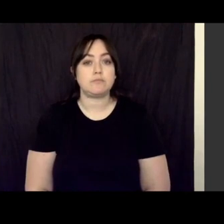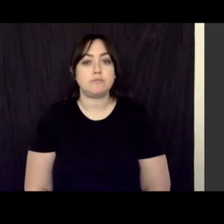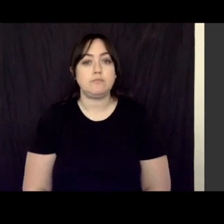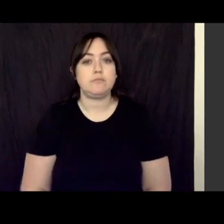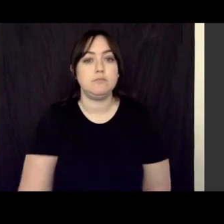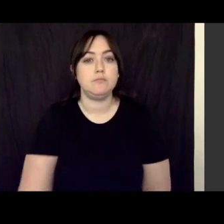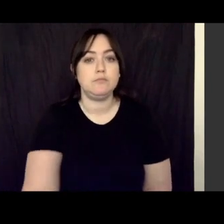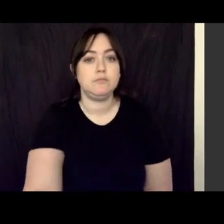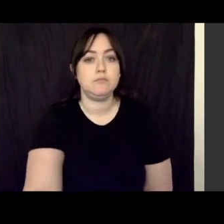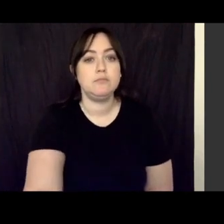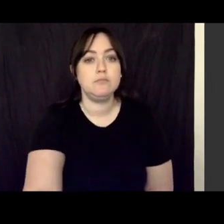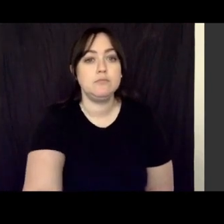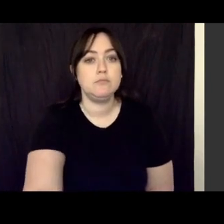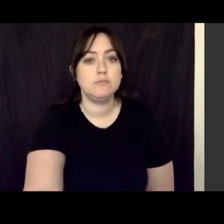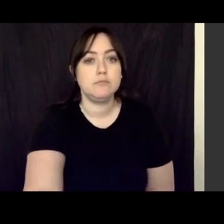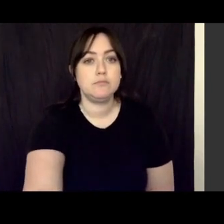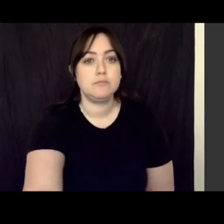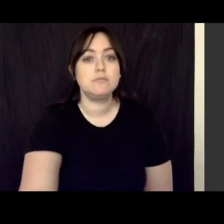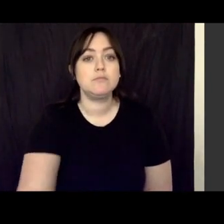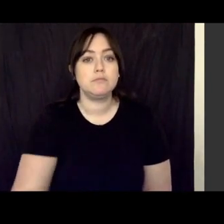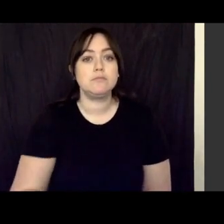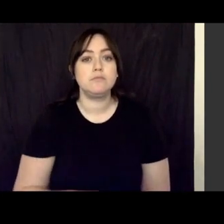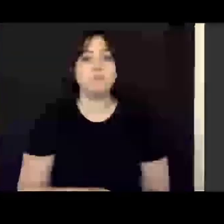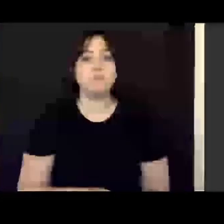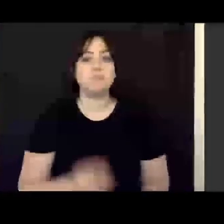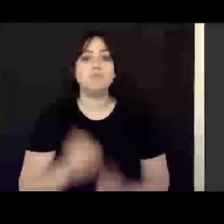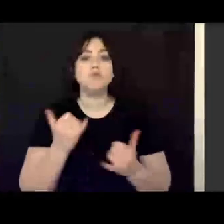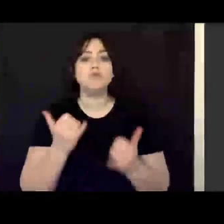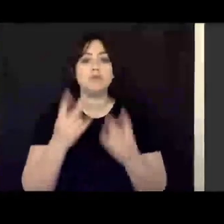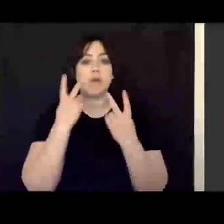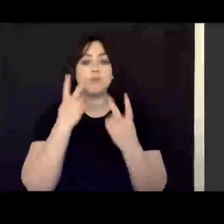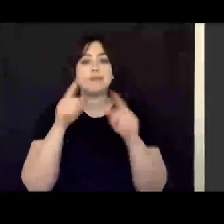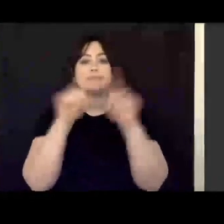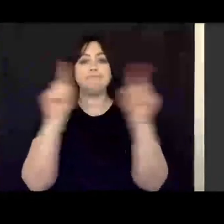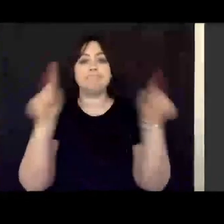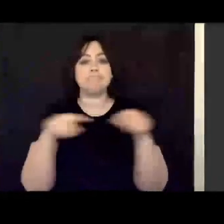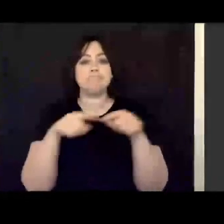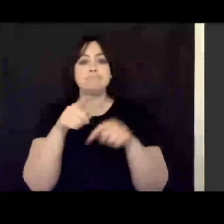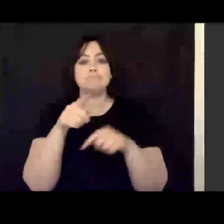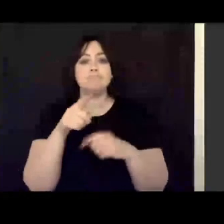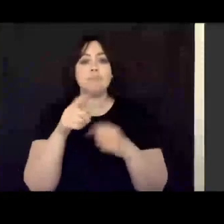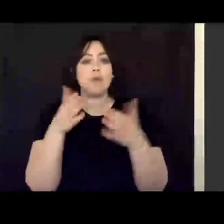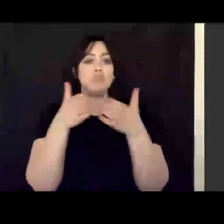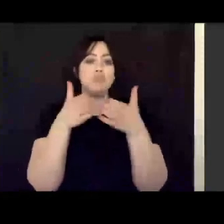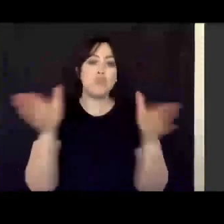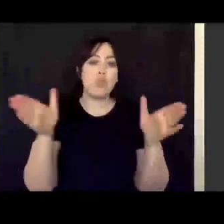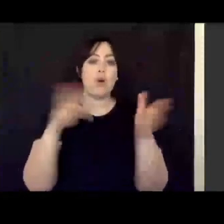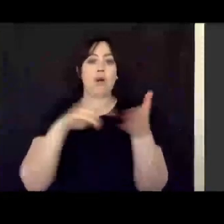we go. So here are the broad purpose categories.